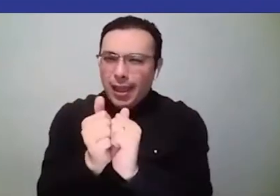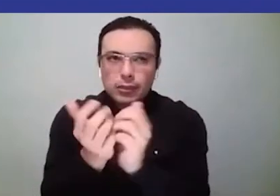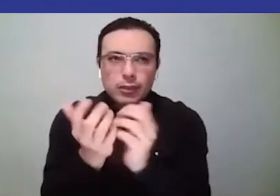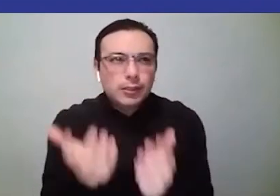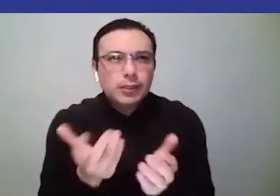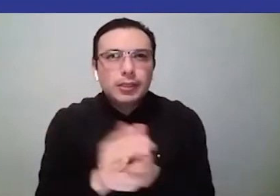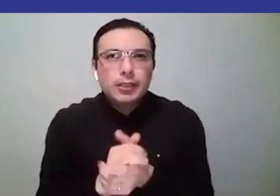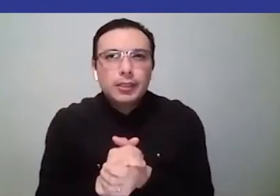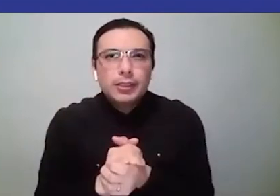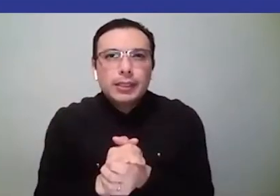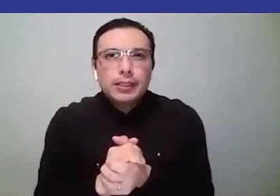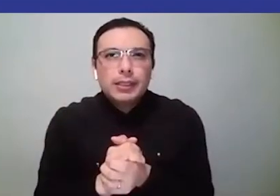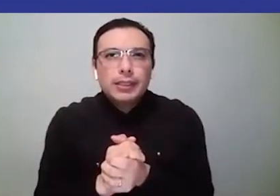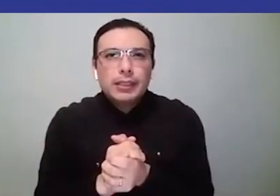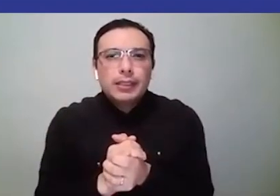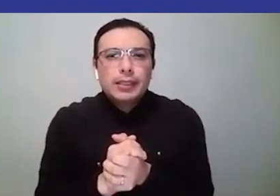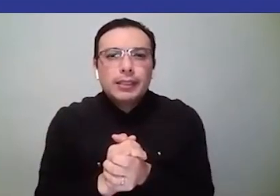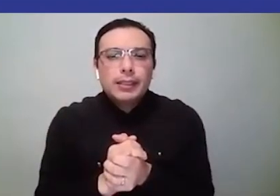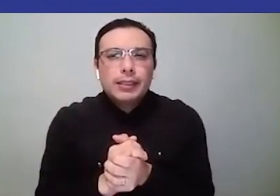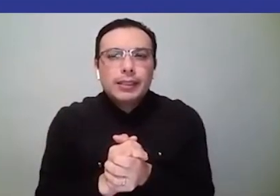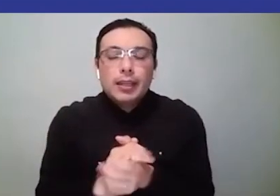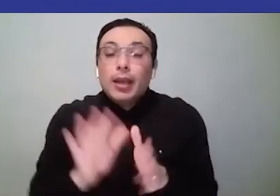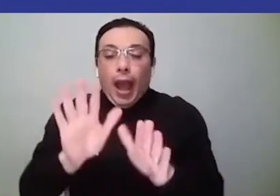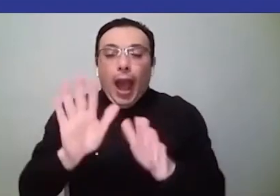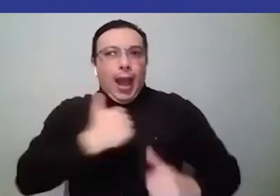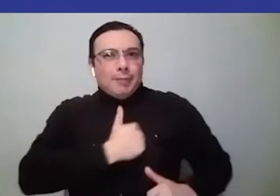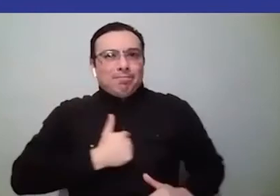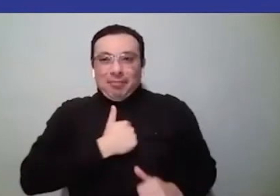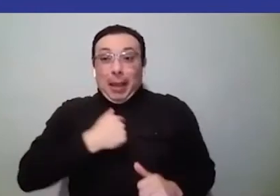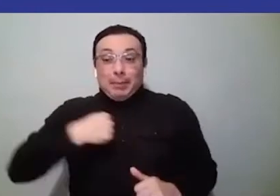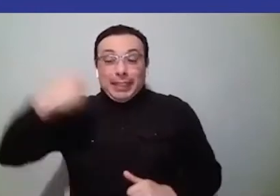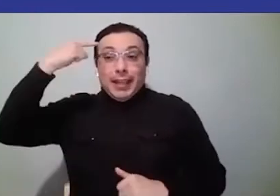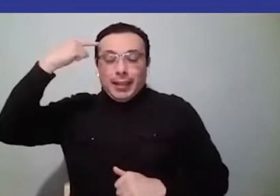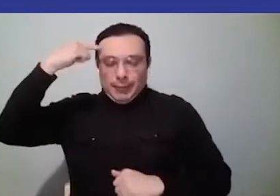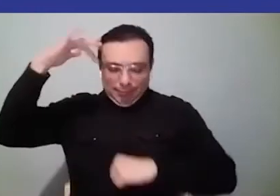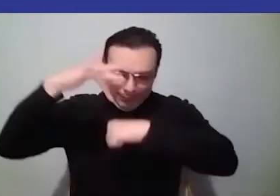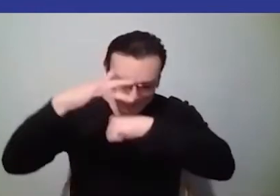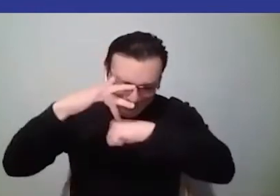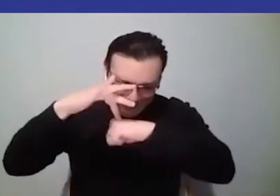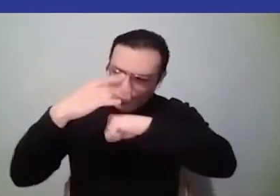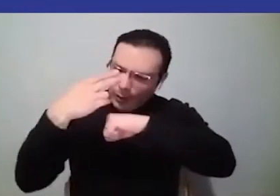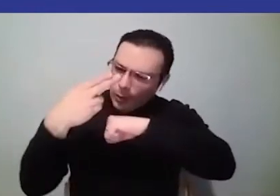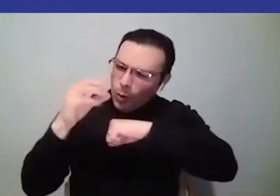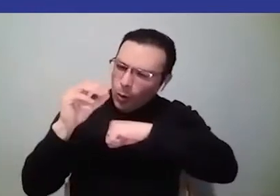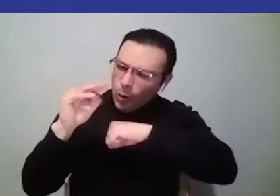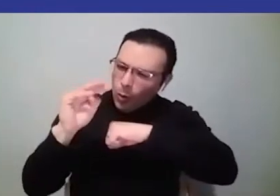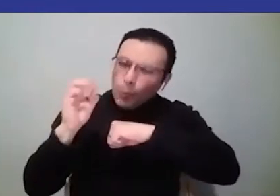really thinking about this home, and I'm really also now thinking about